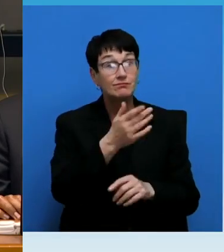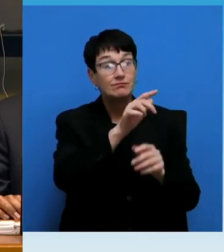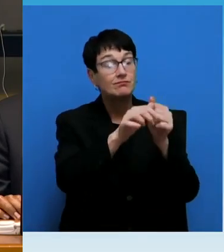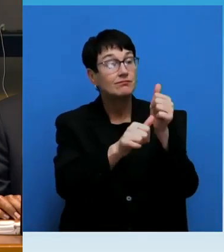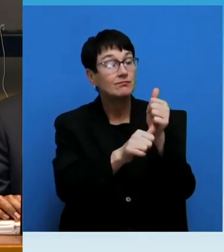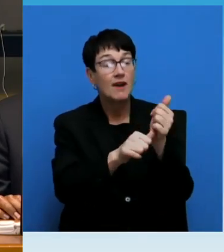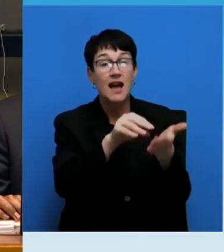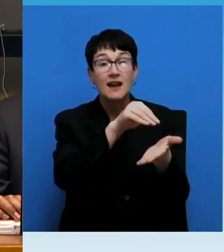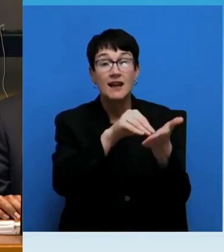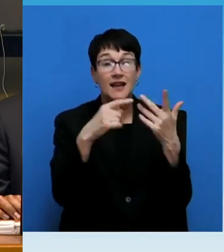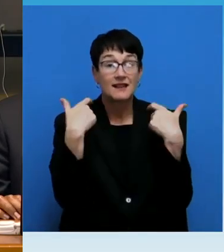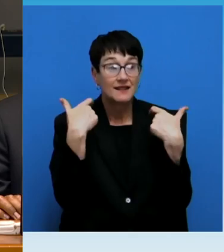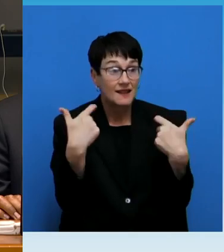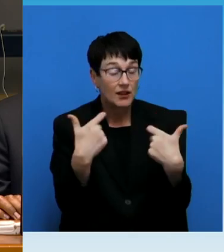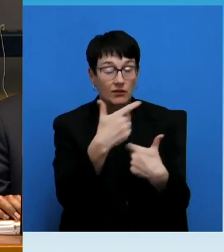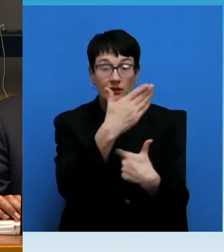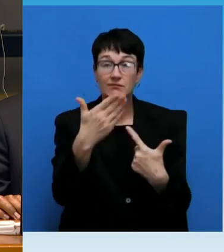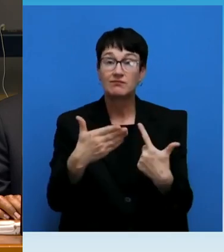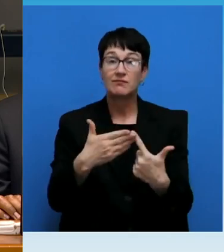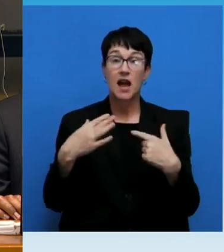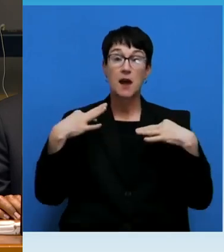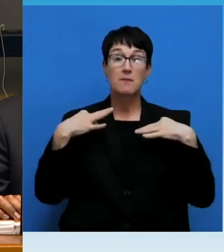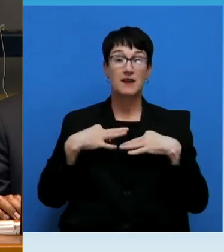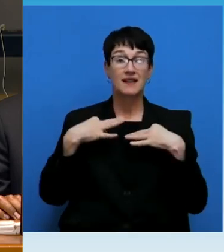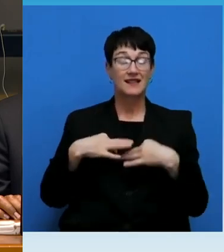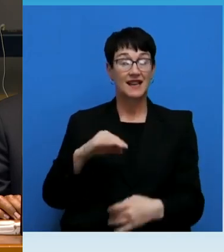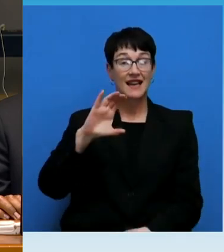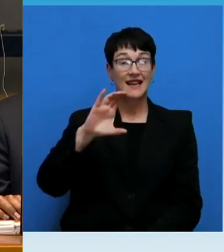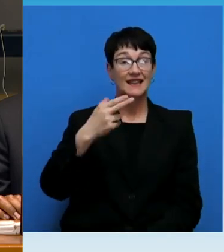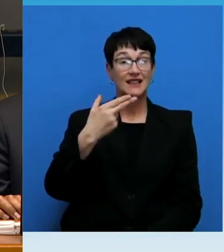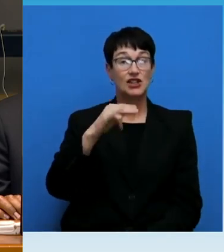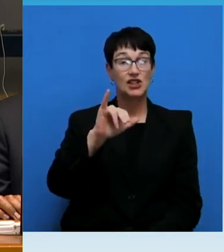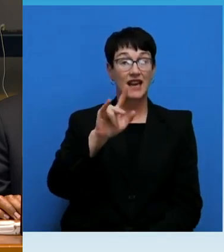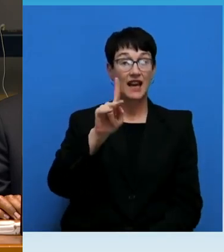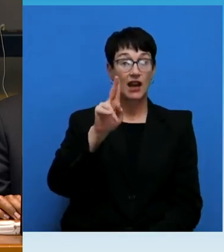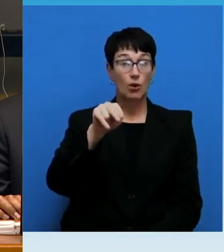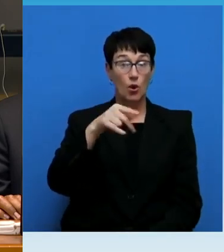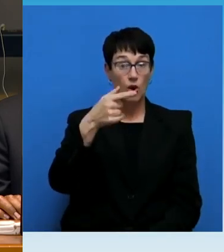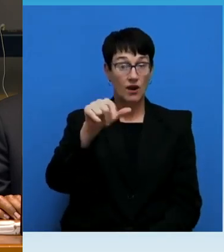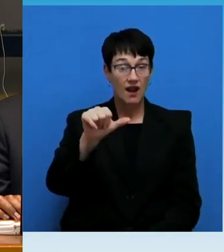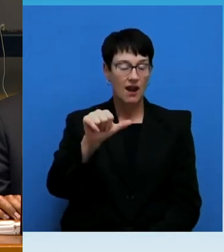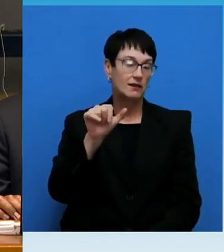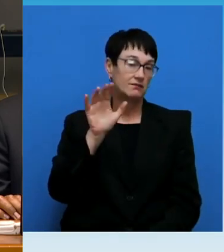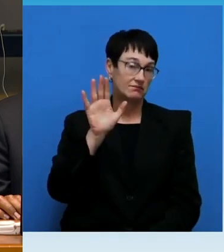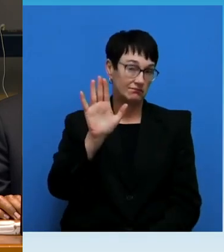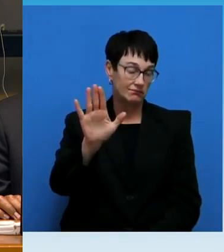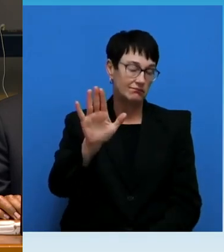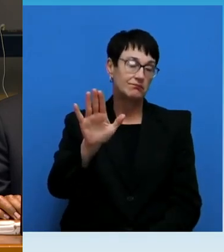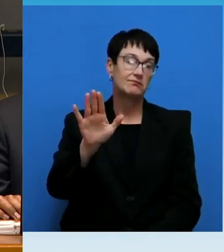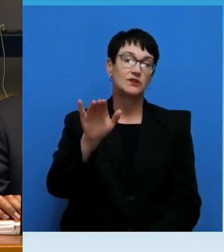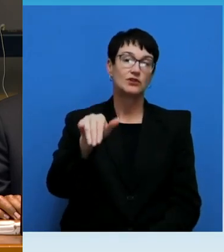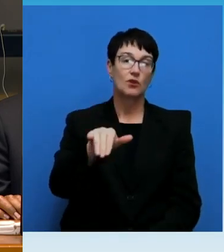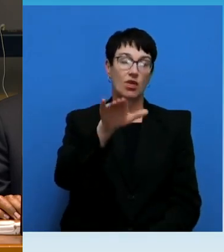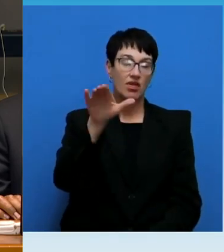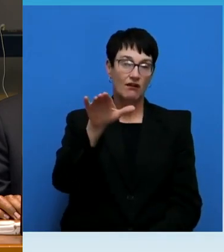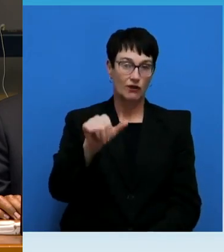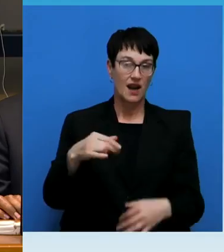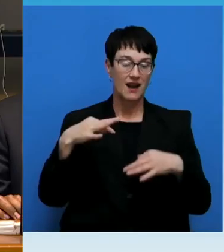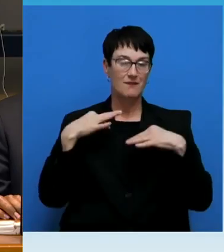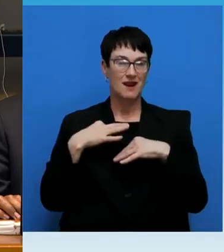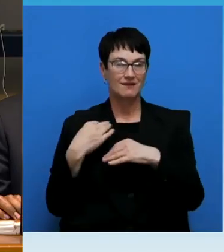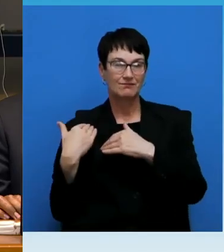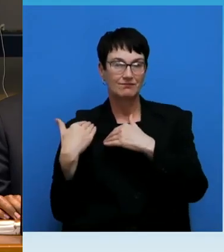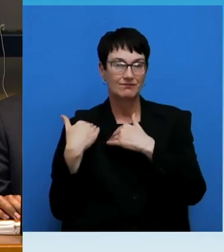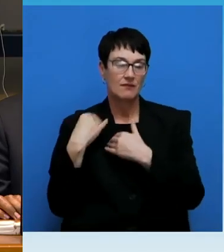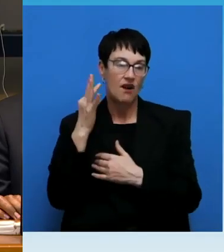Madam Minister Chikunga, Minister of Women, Youth and Persons with Disability, Republic of South Africa, I'm with you, and Mexico for